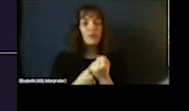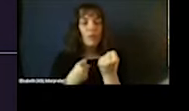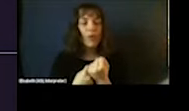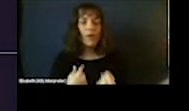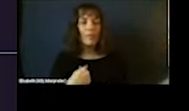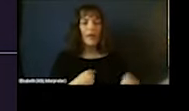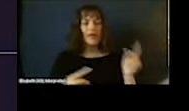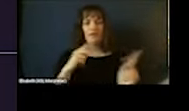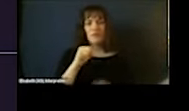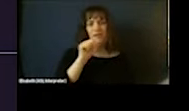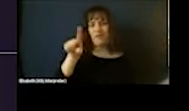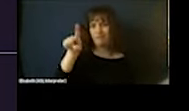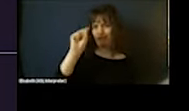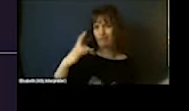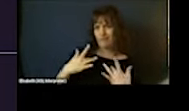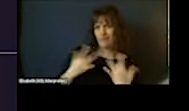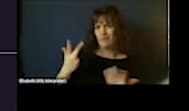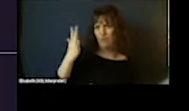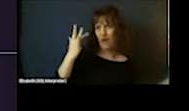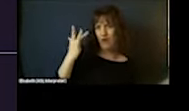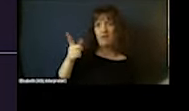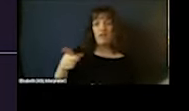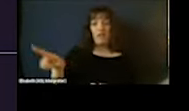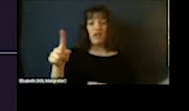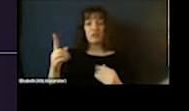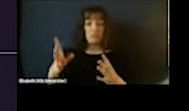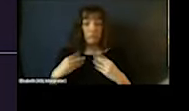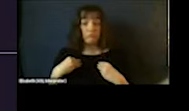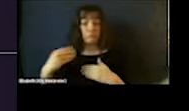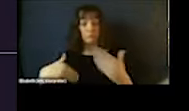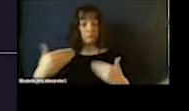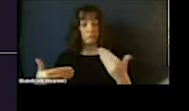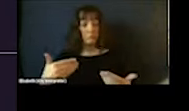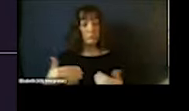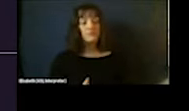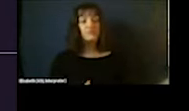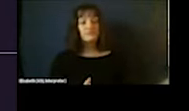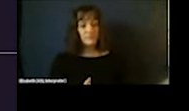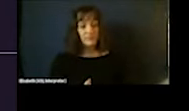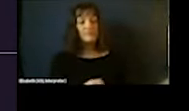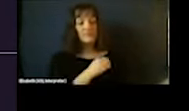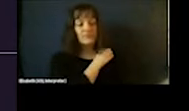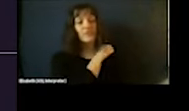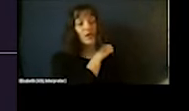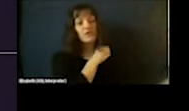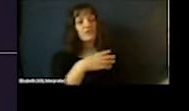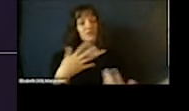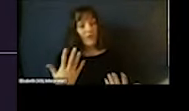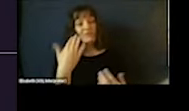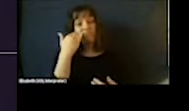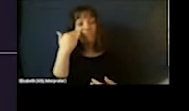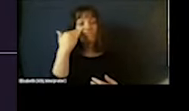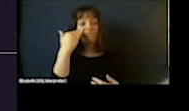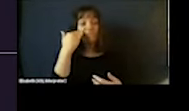doing that? They just kind of let me get on with it. Okay, so sometimes not having access to the